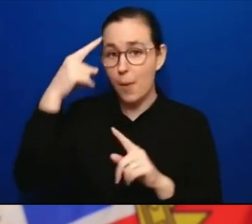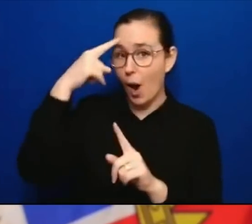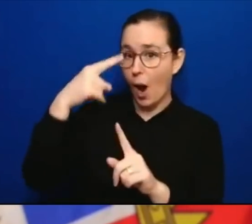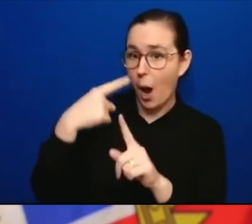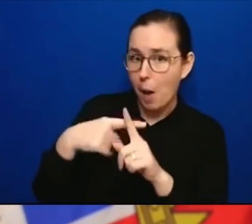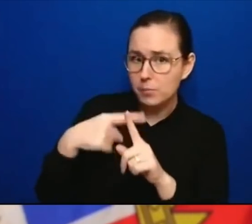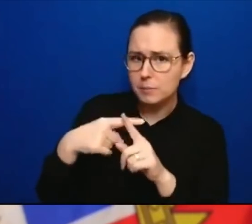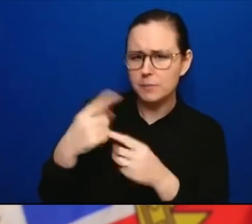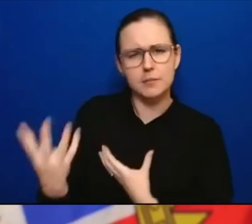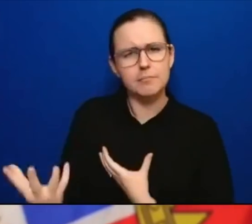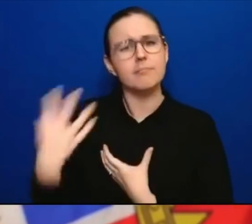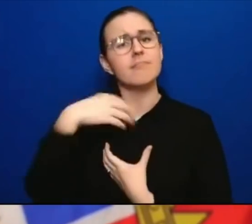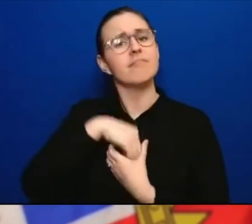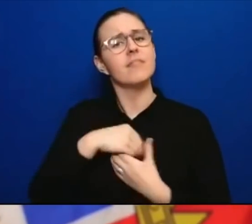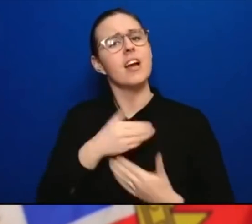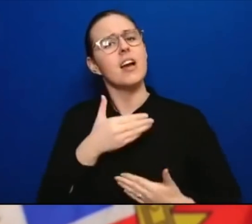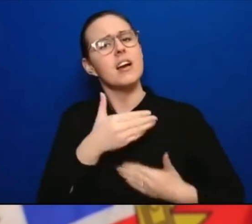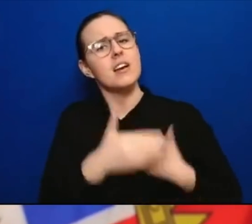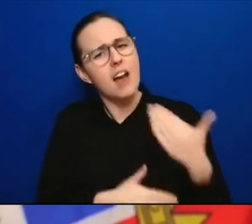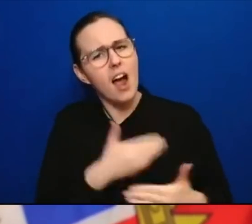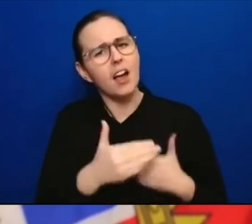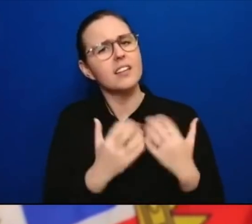care. Thank you.